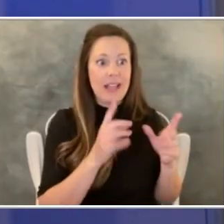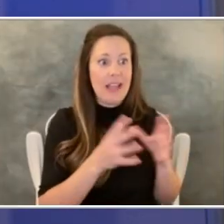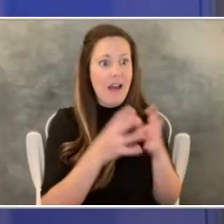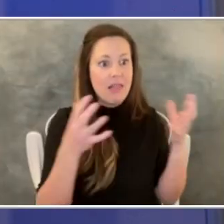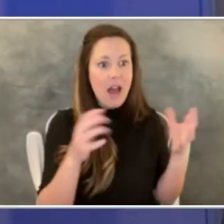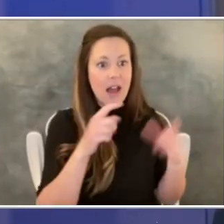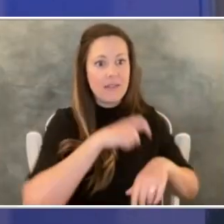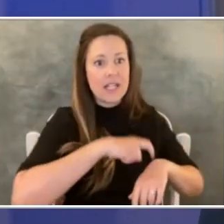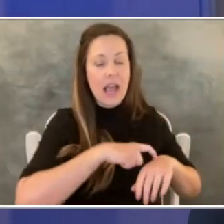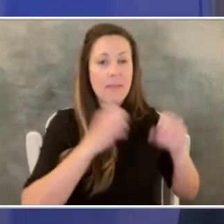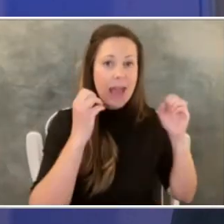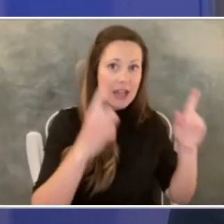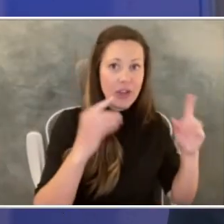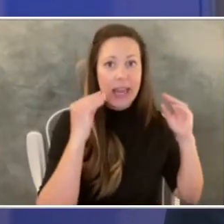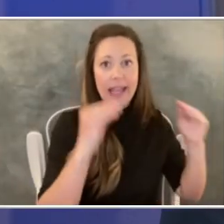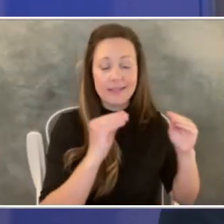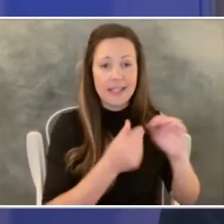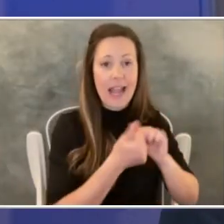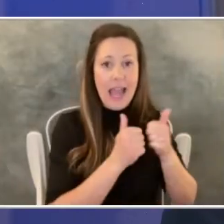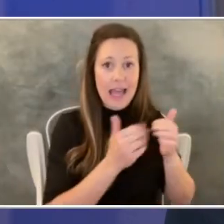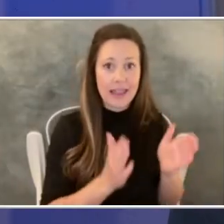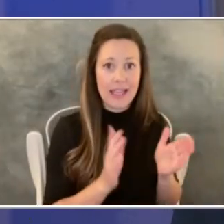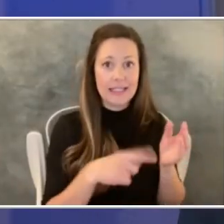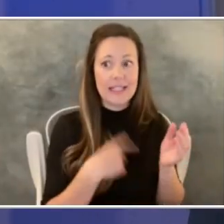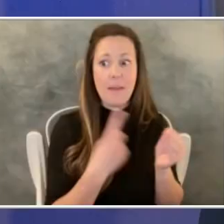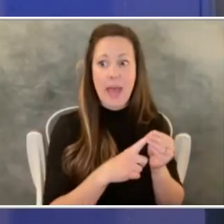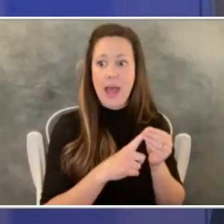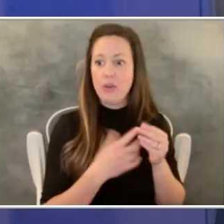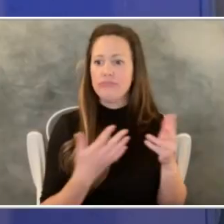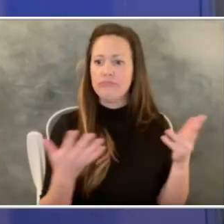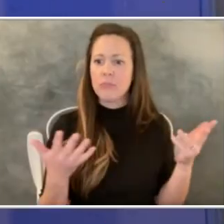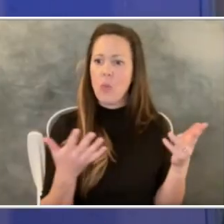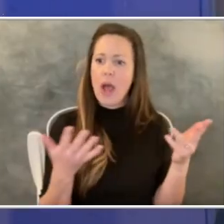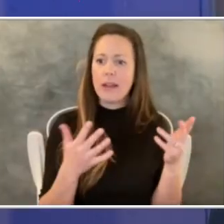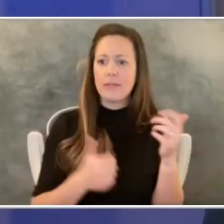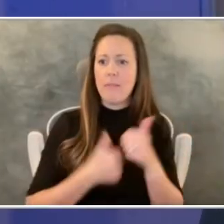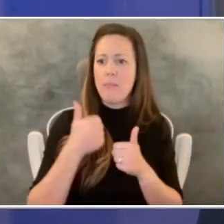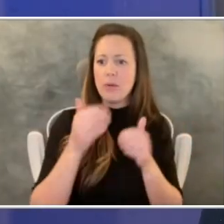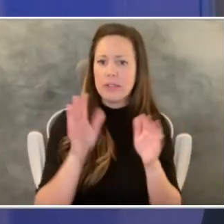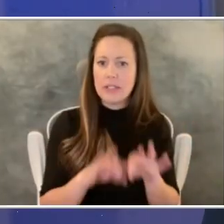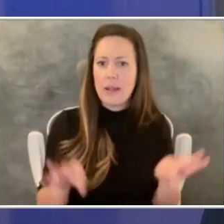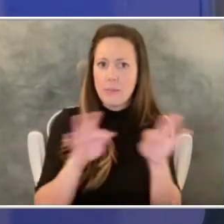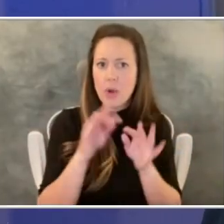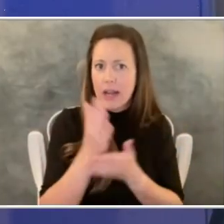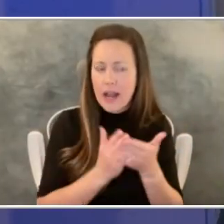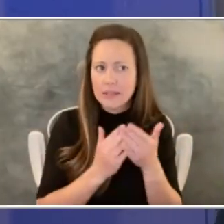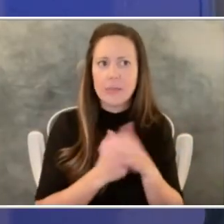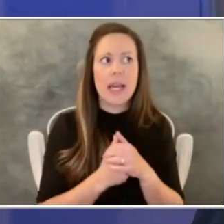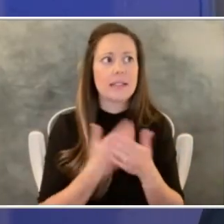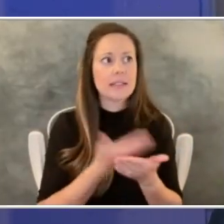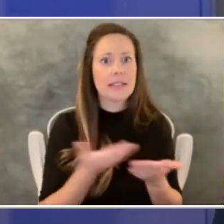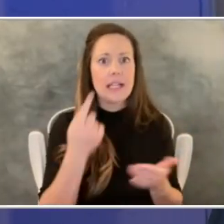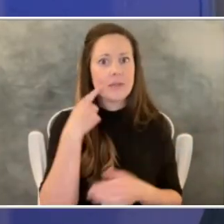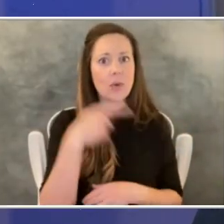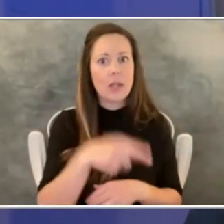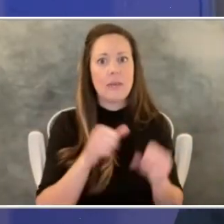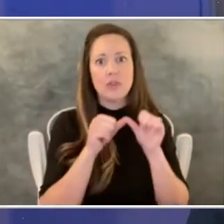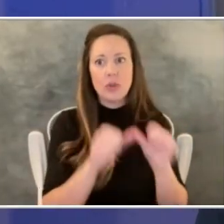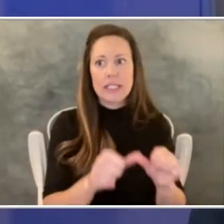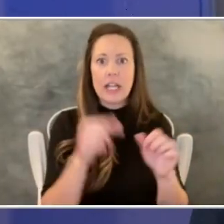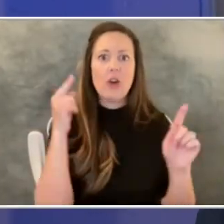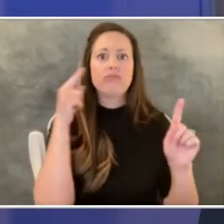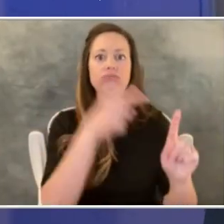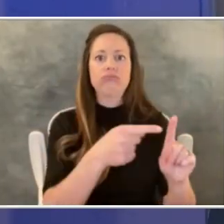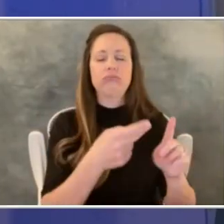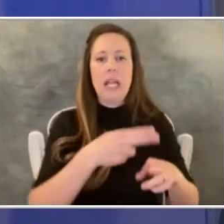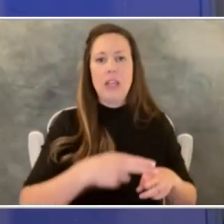these athletes on what are the most, critical aspects, things that they should continue to pursue in the weight room and things like